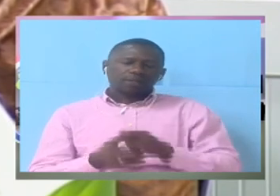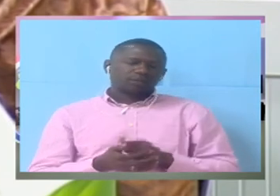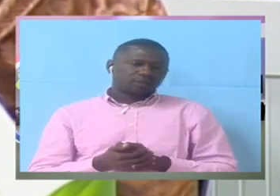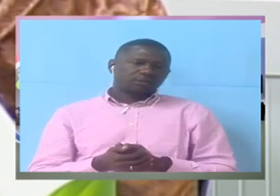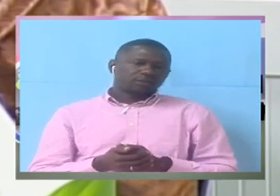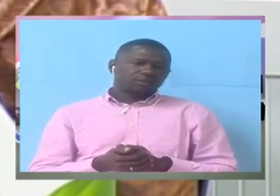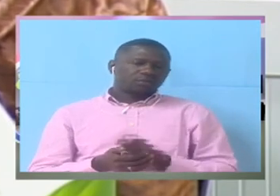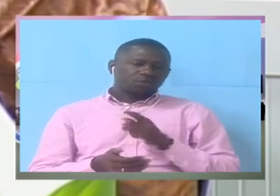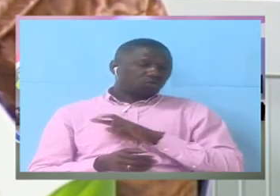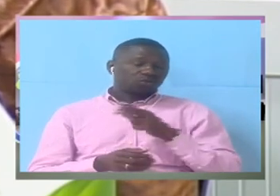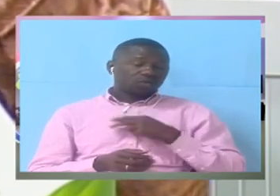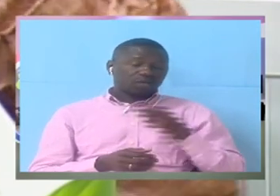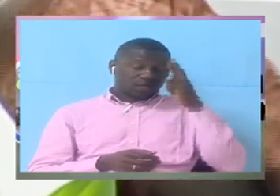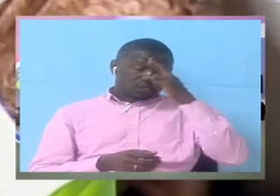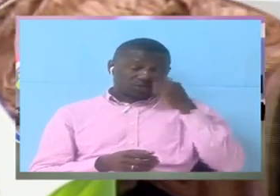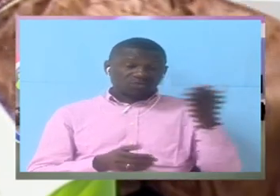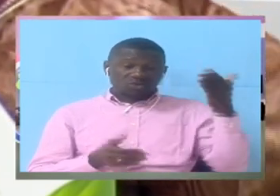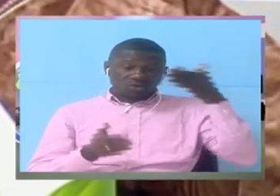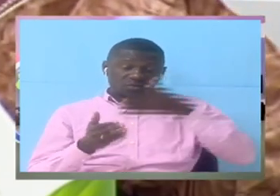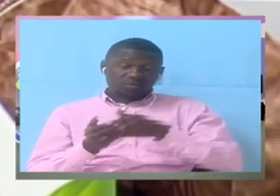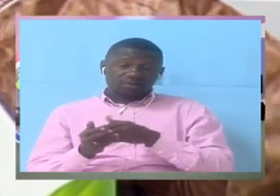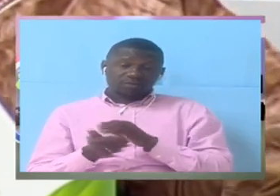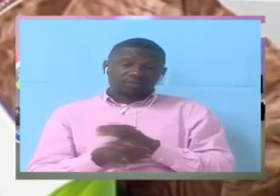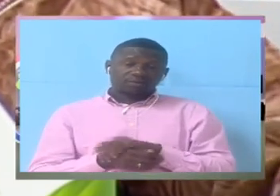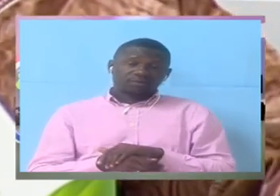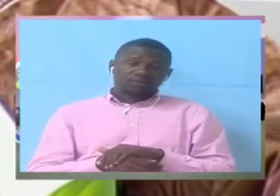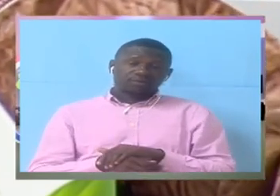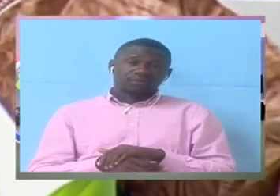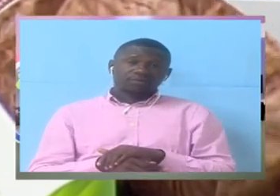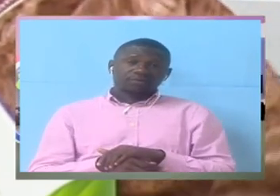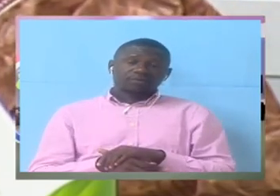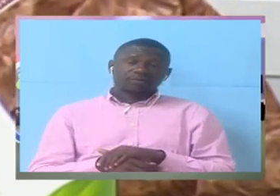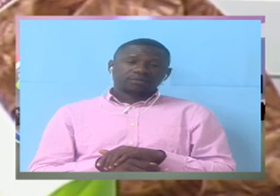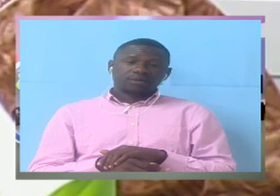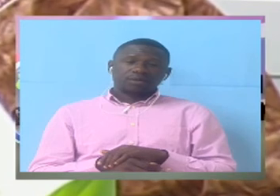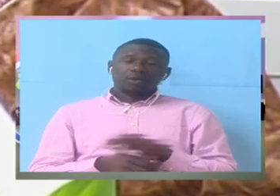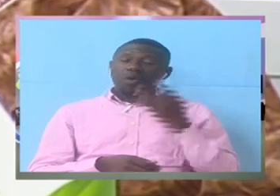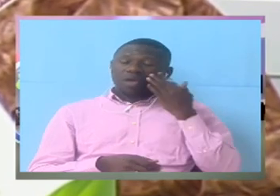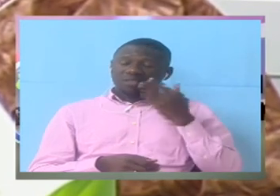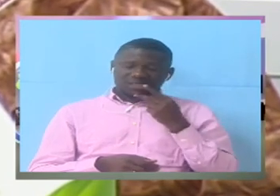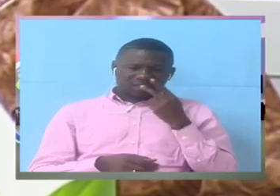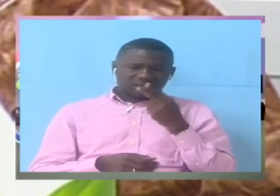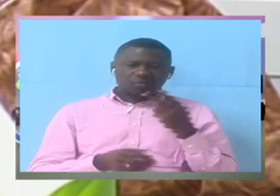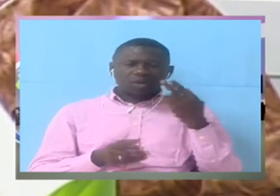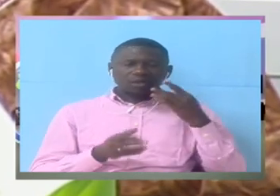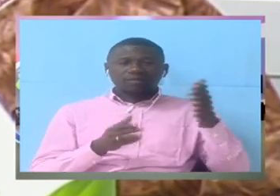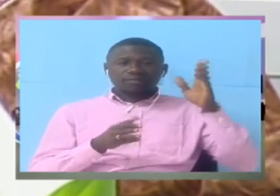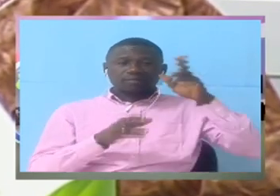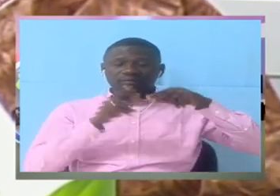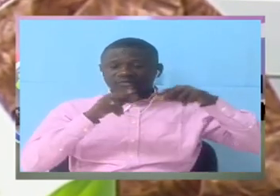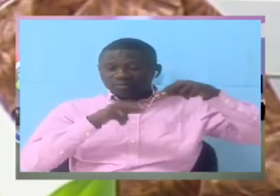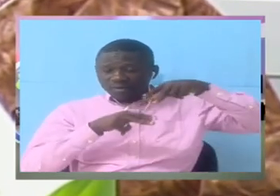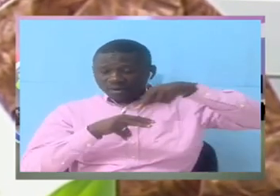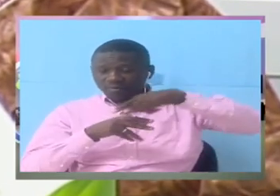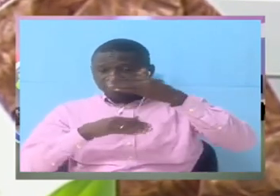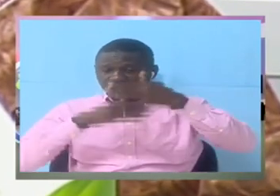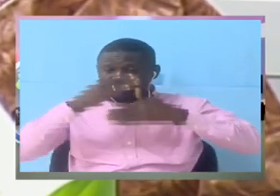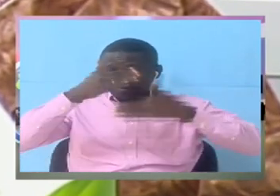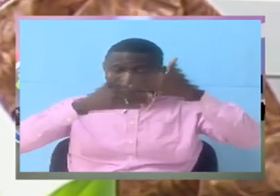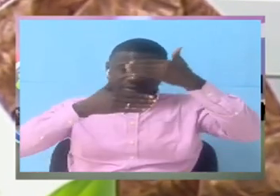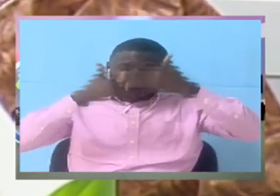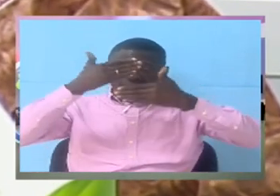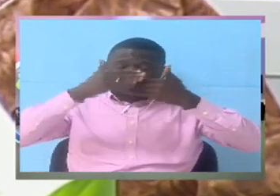But that was not her reason for coming. Nkwa jita bunja wala jandi ba for two minutes. I said she came down from